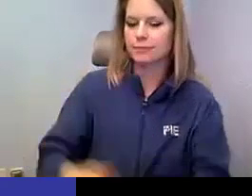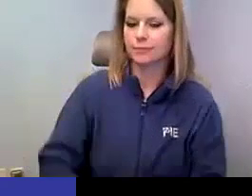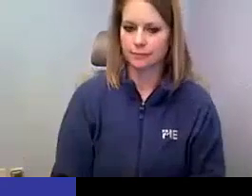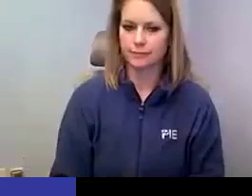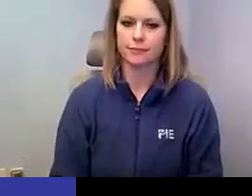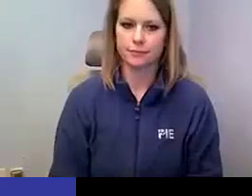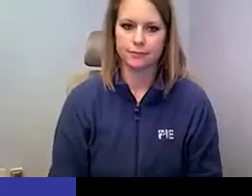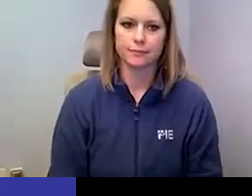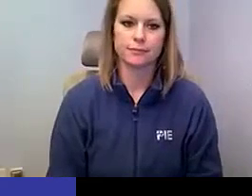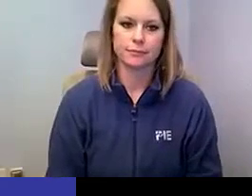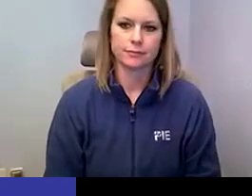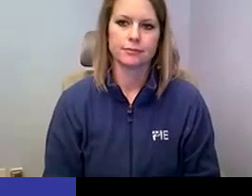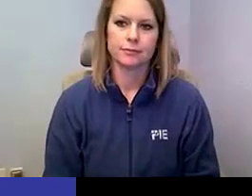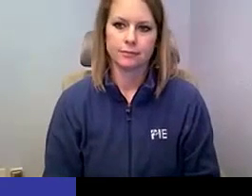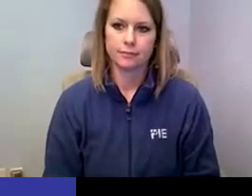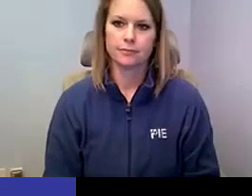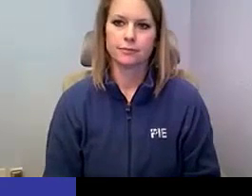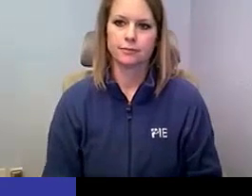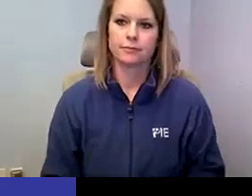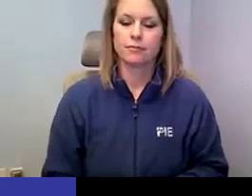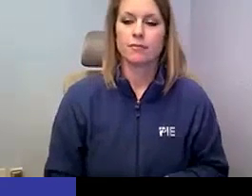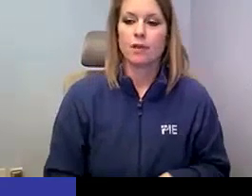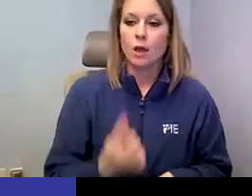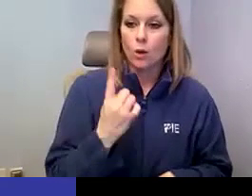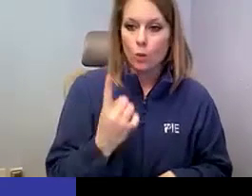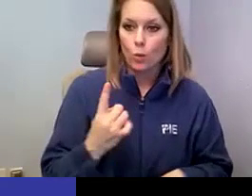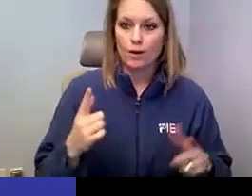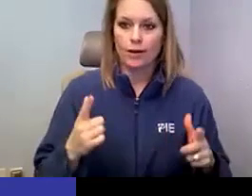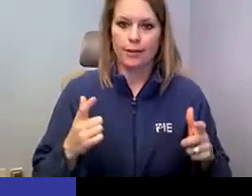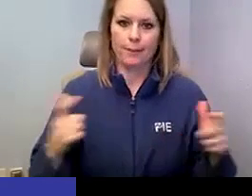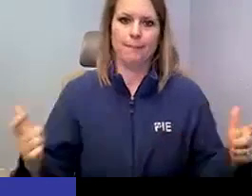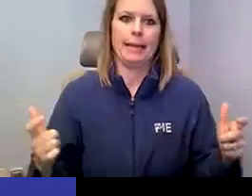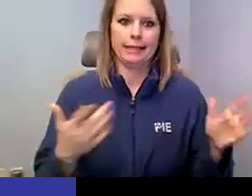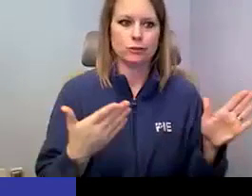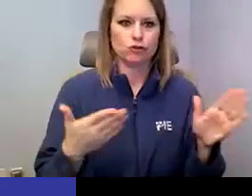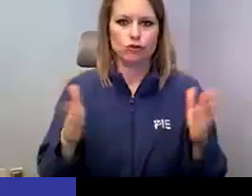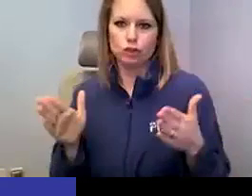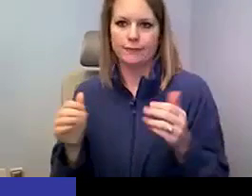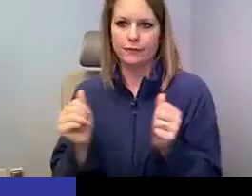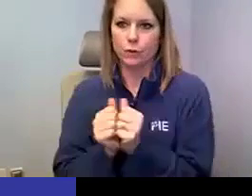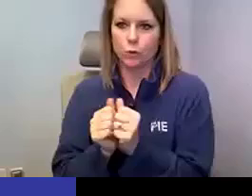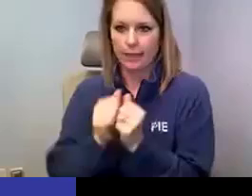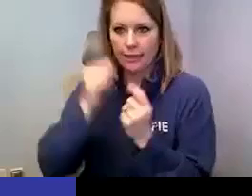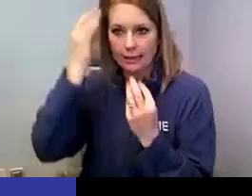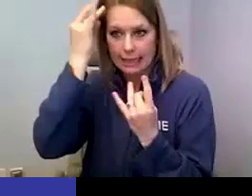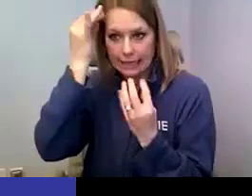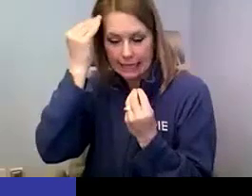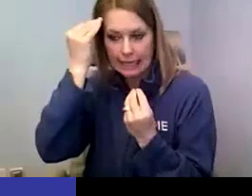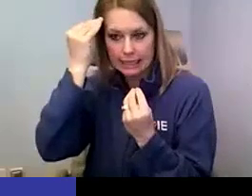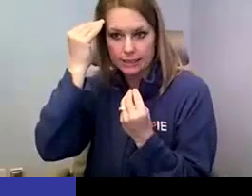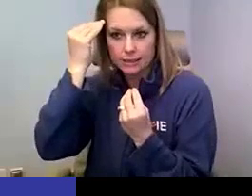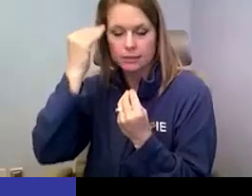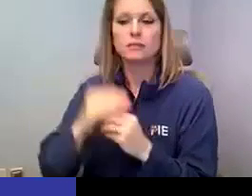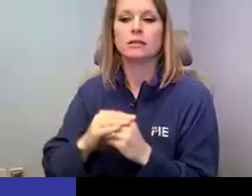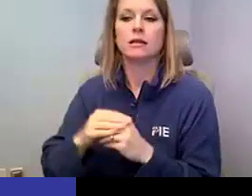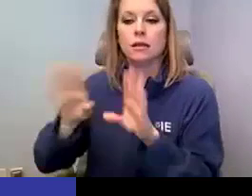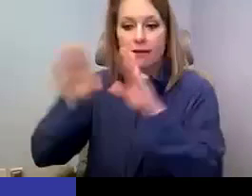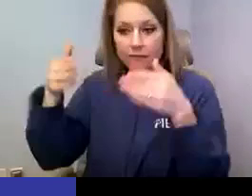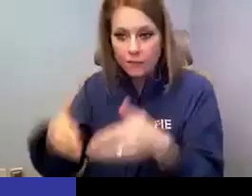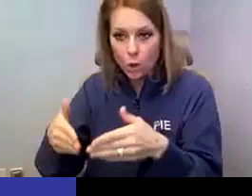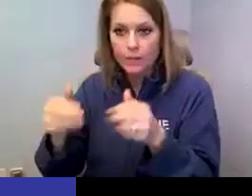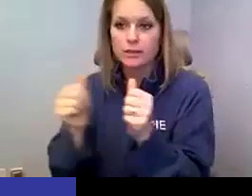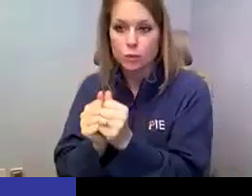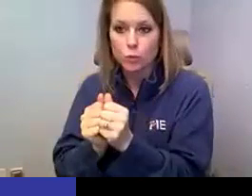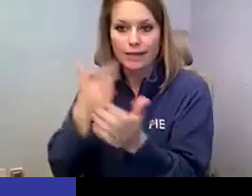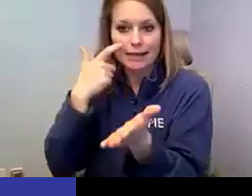One of the major shifts in thinking about special education evaluations is a focus on identifying student